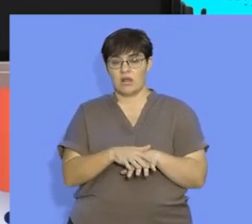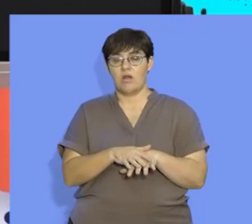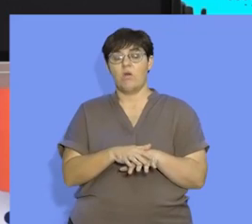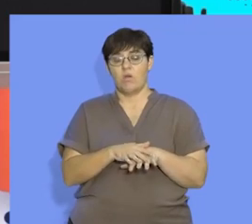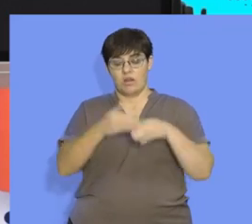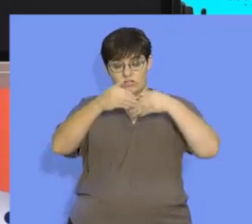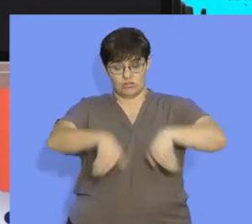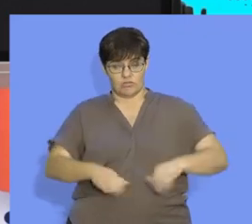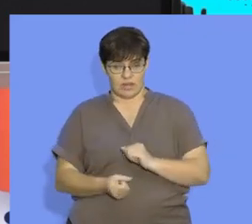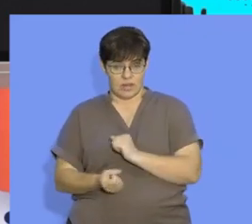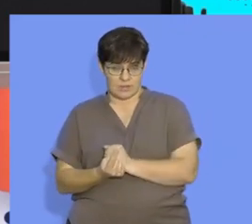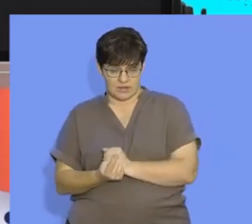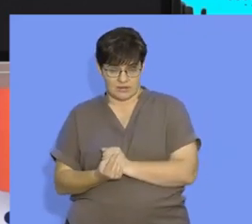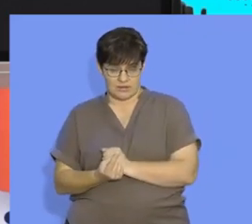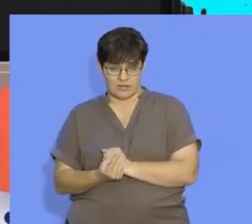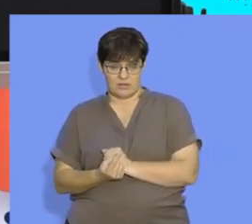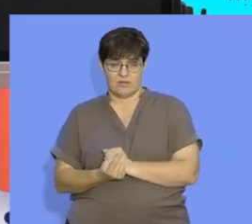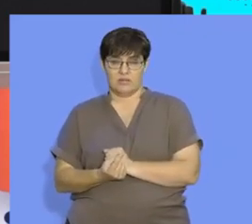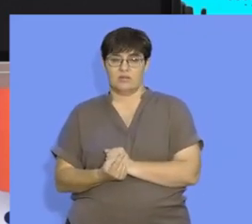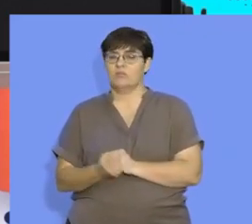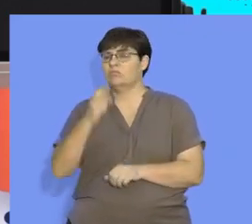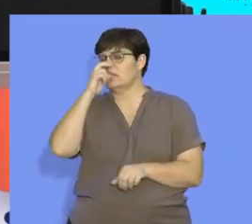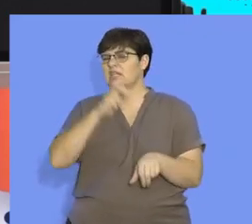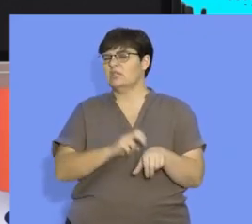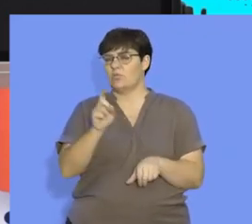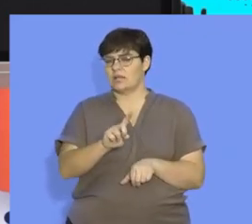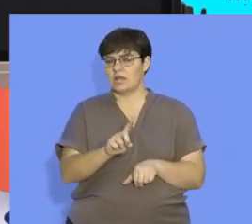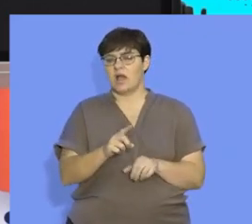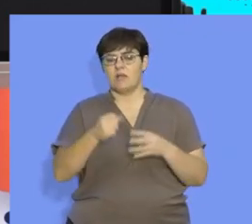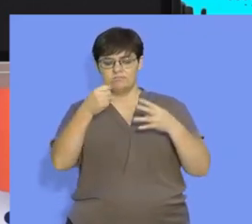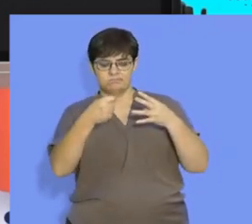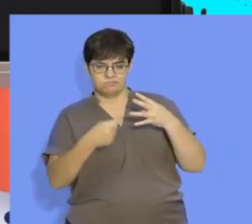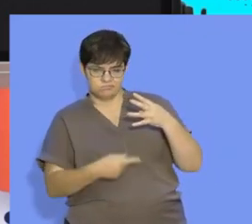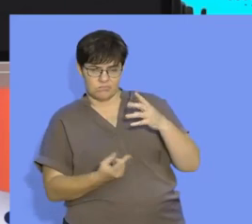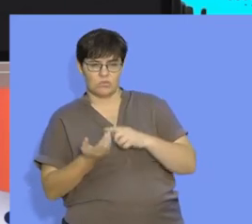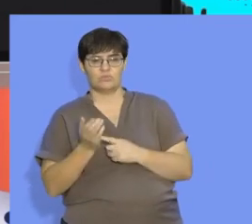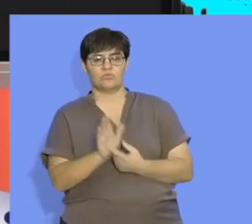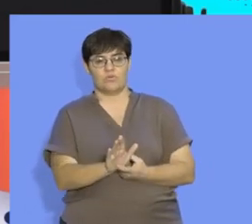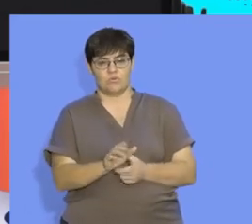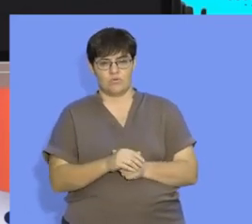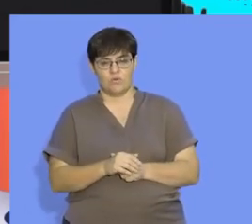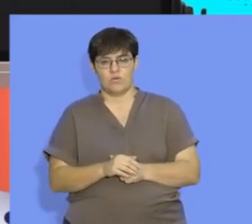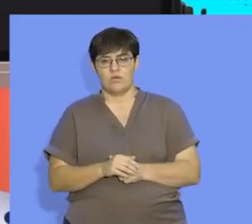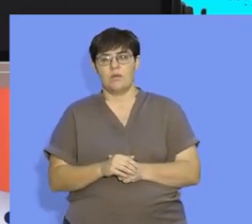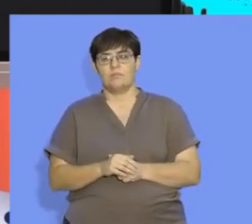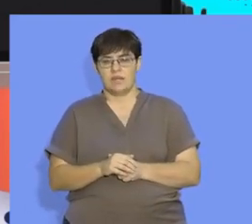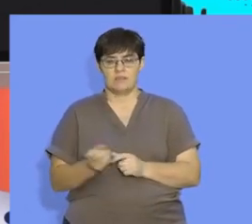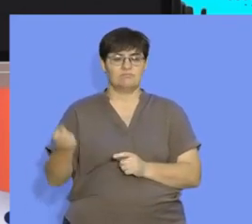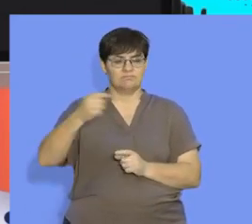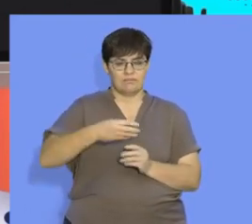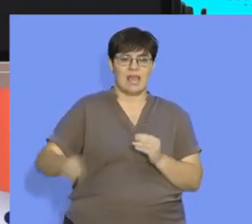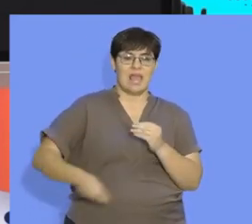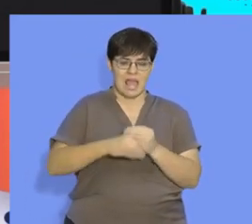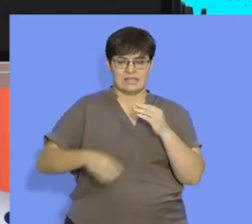acid-base reaction or neutralization reaction does take place, we need to get some indication at some point as we